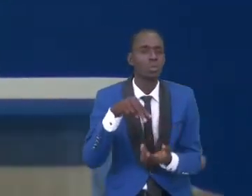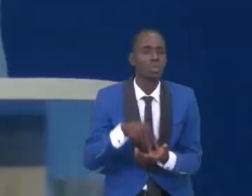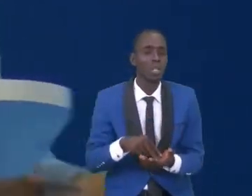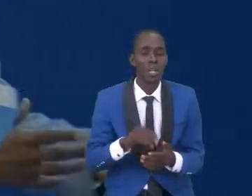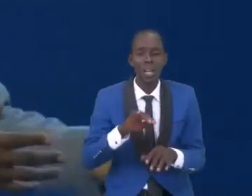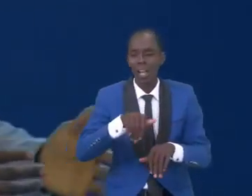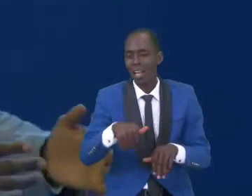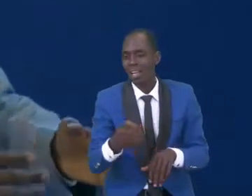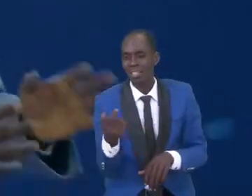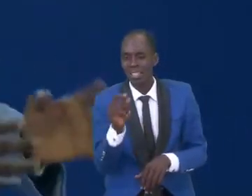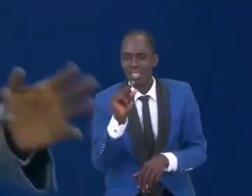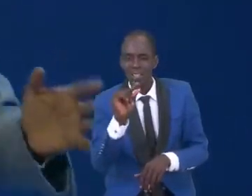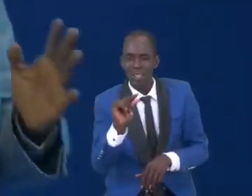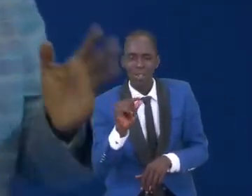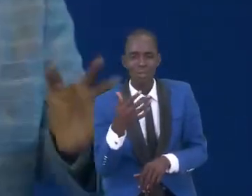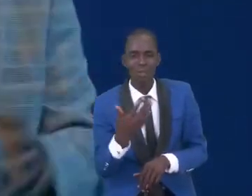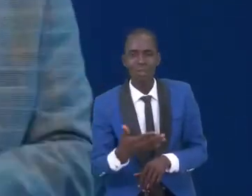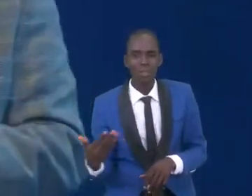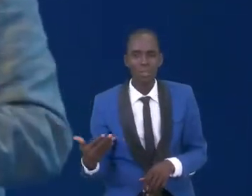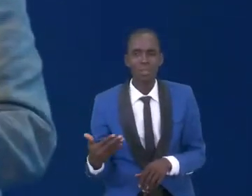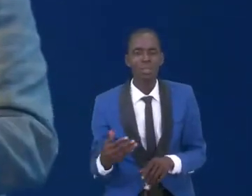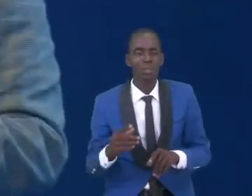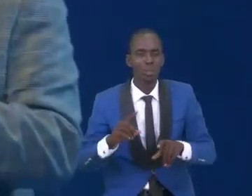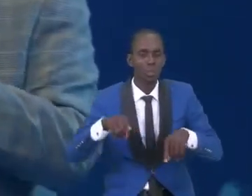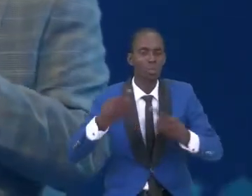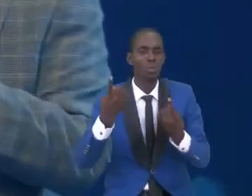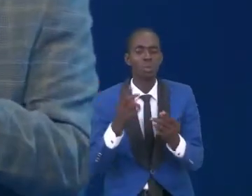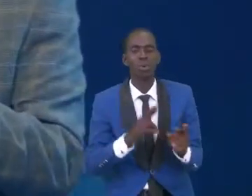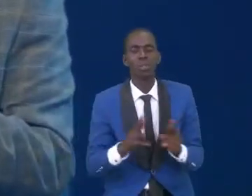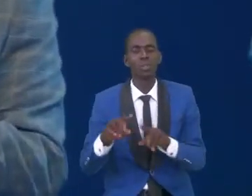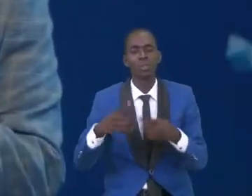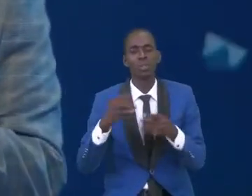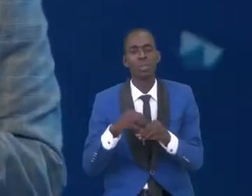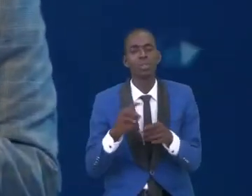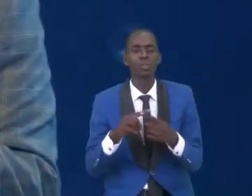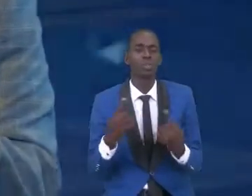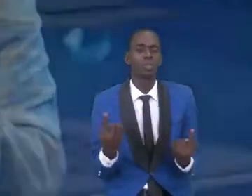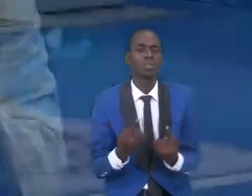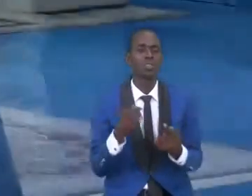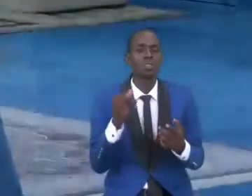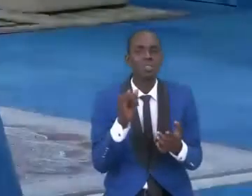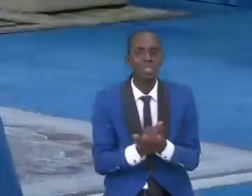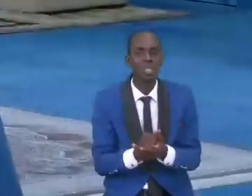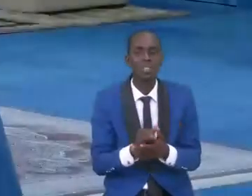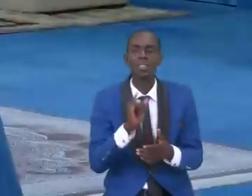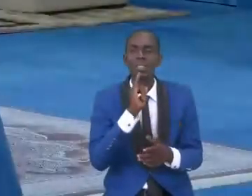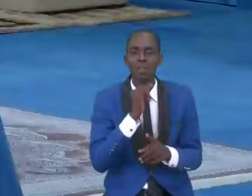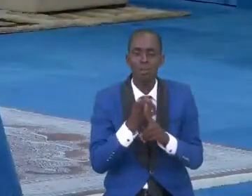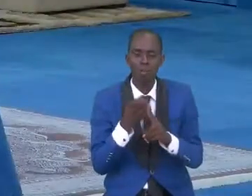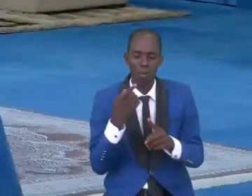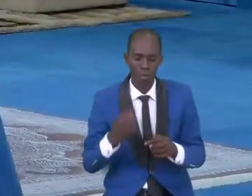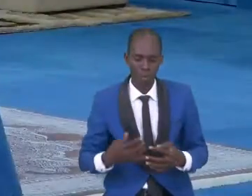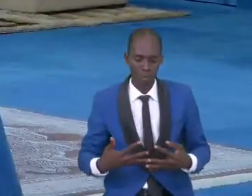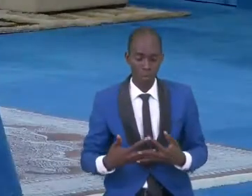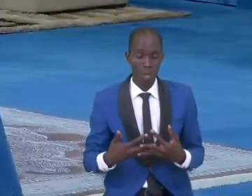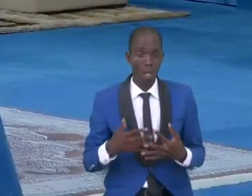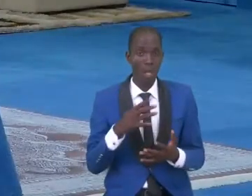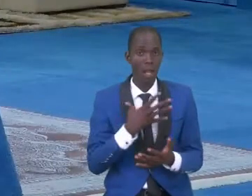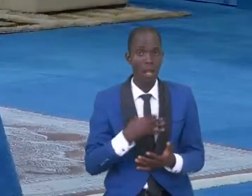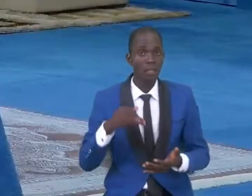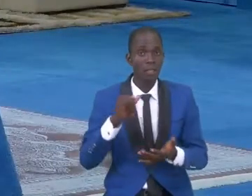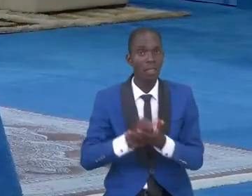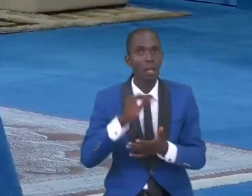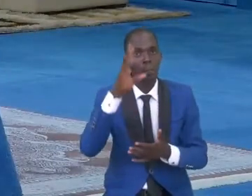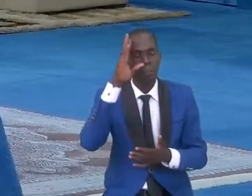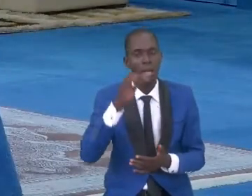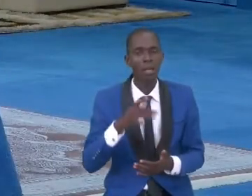little sin, we went into transgression. That from the womb. And that man